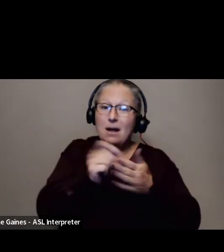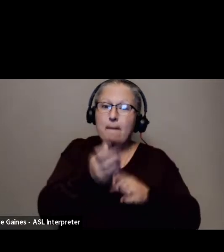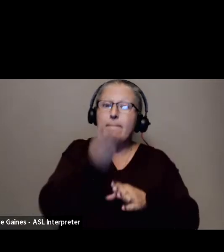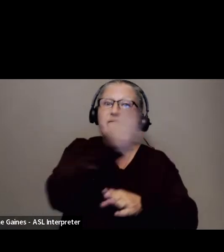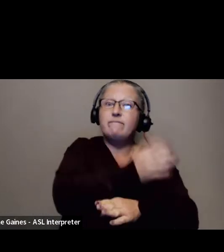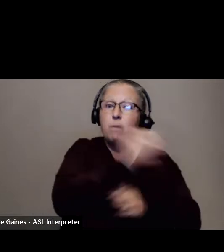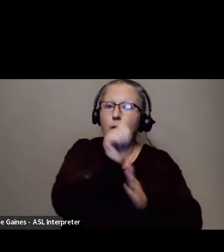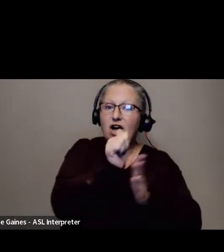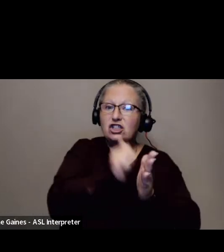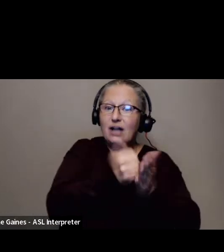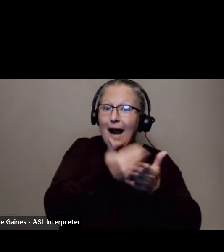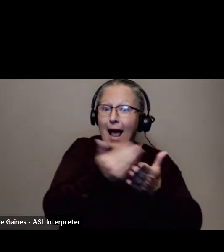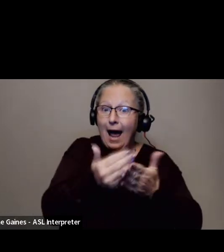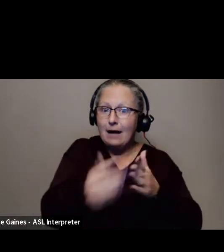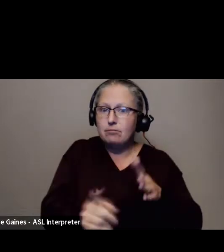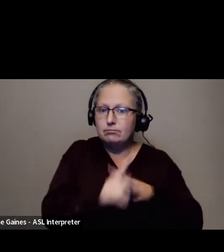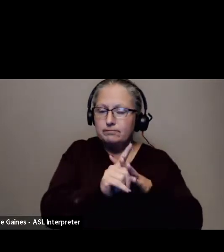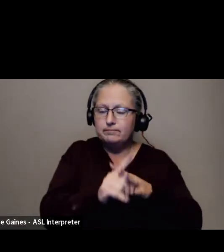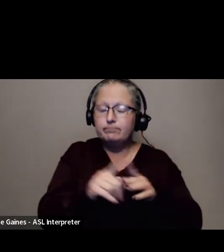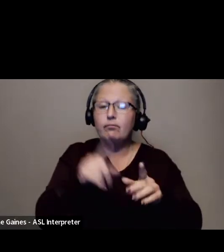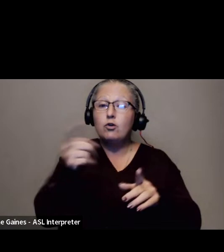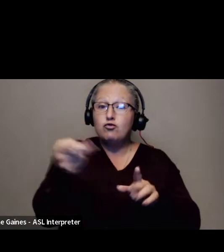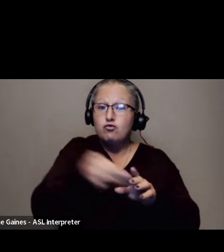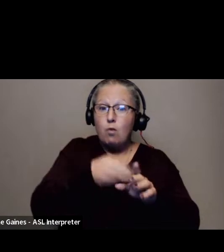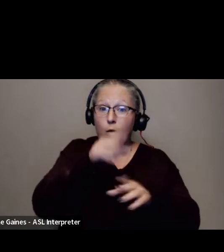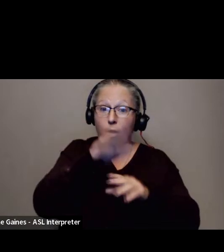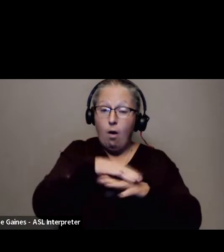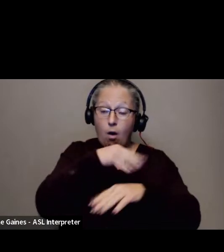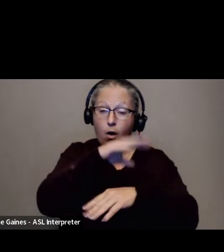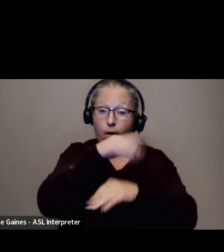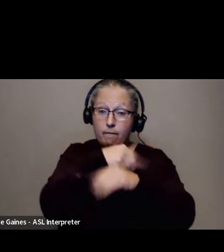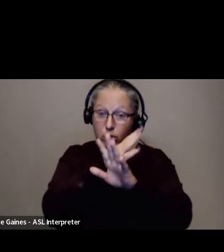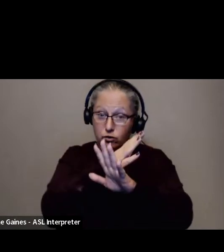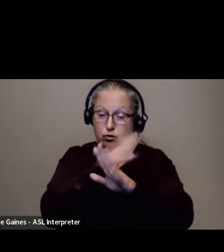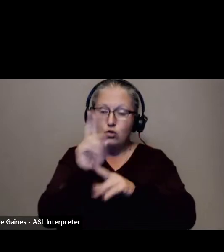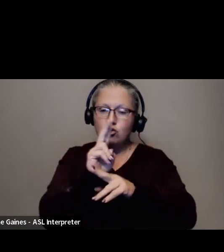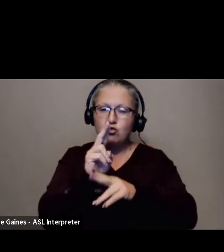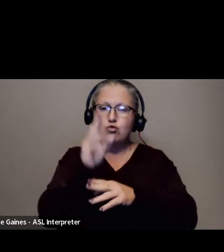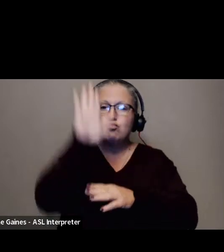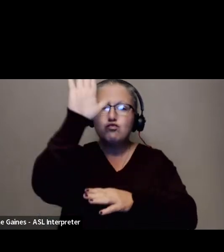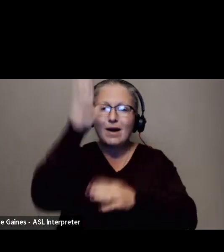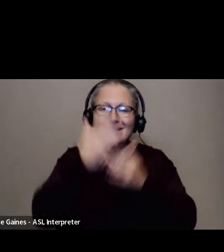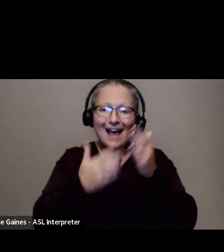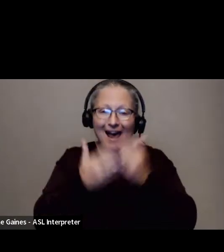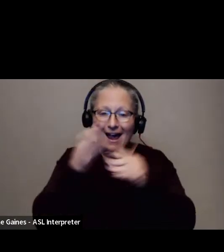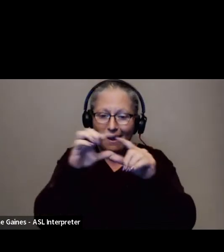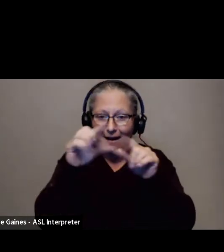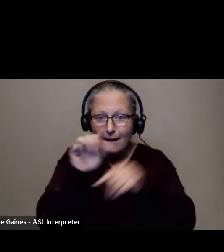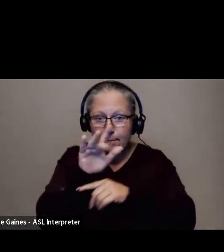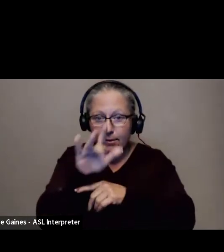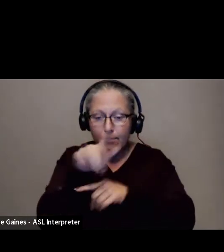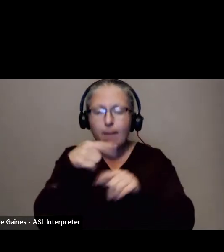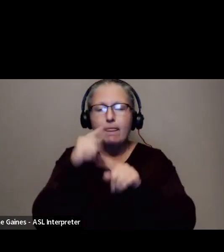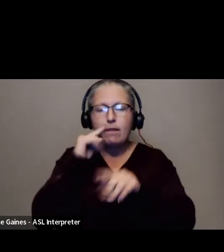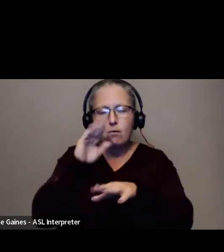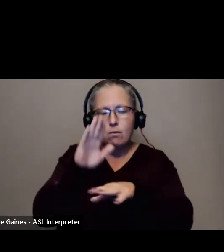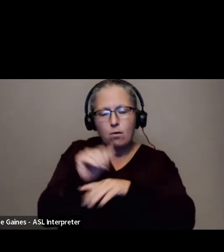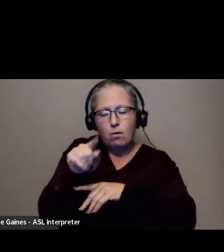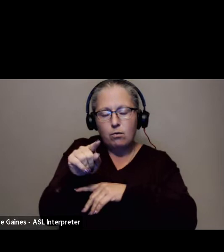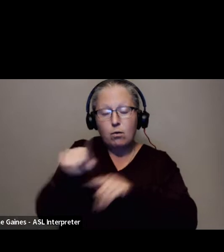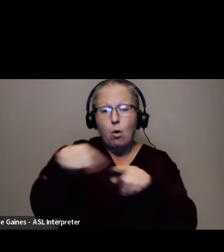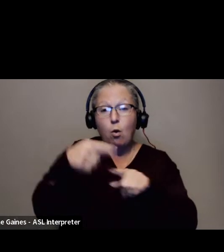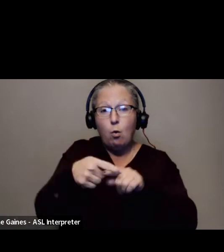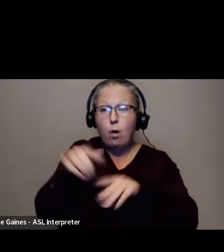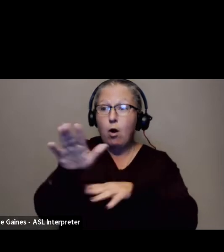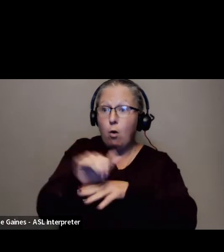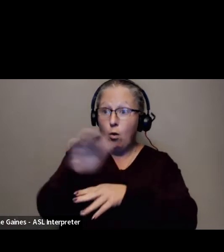the agenda item begins. If you are joining us virtually, use the raised hand feature on Zoom to be recognized. When invited to